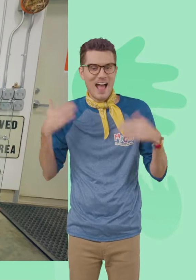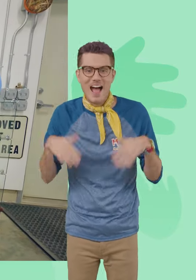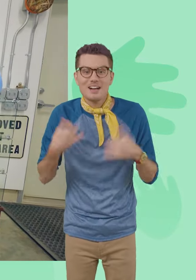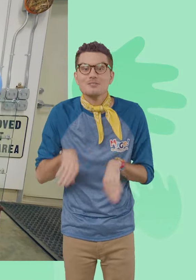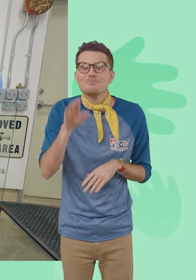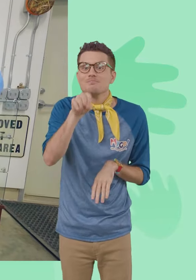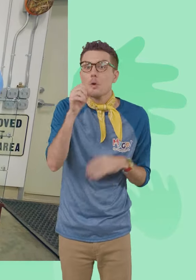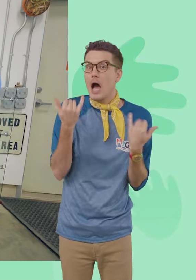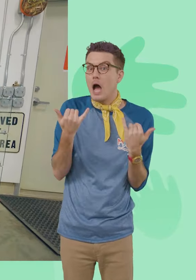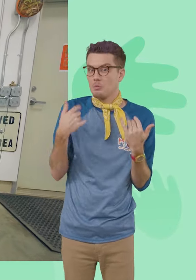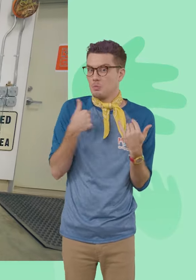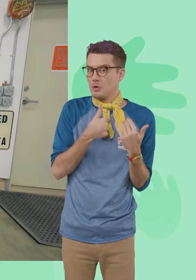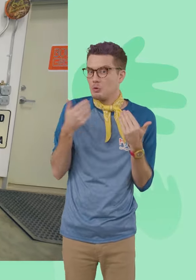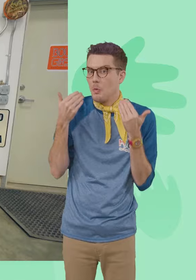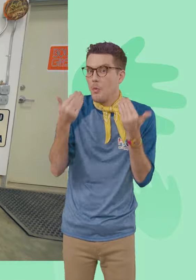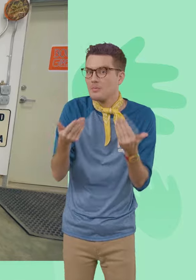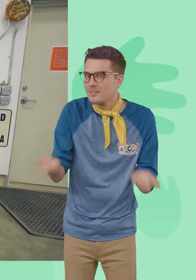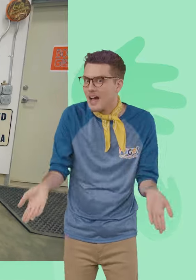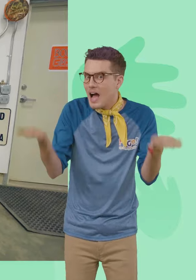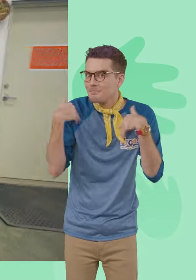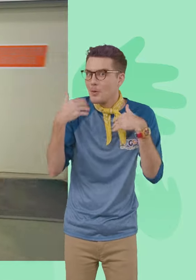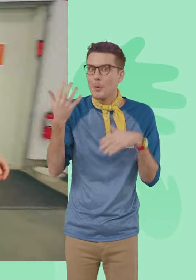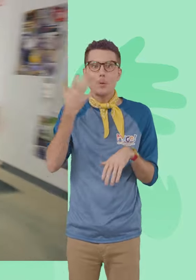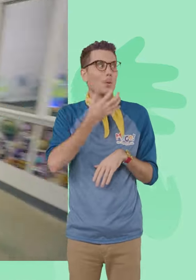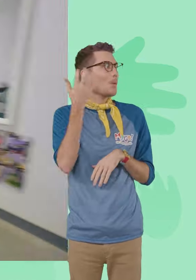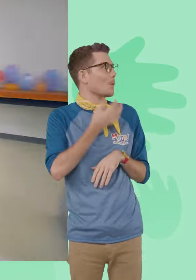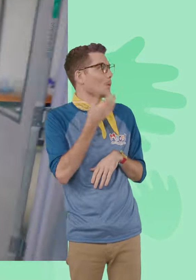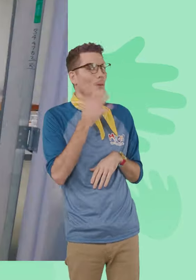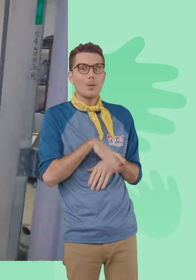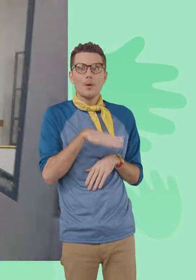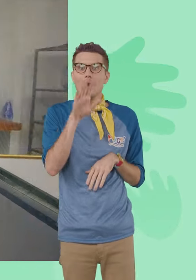here. Okay, here we go, come on.